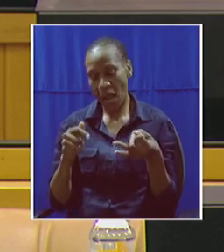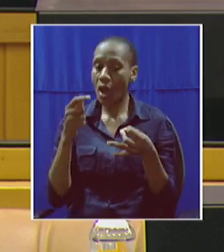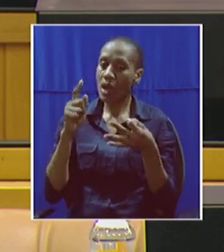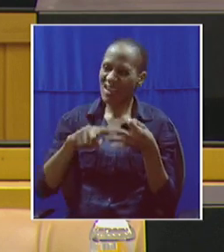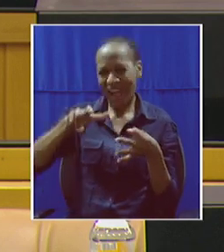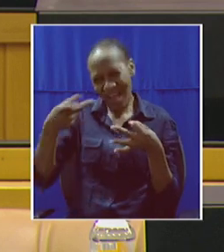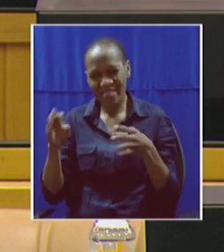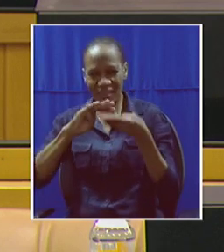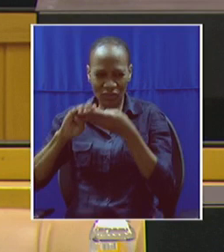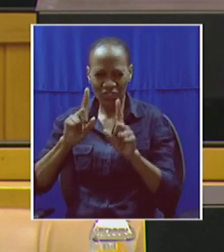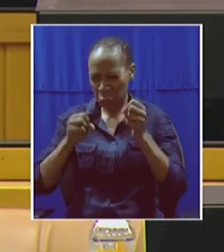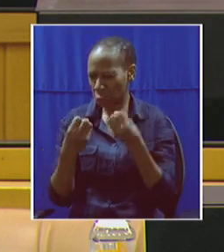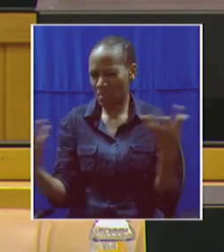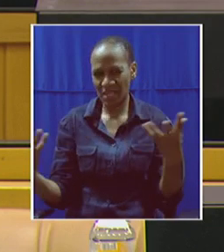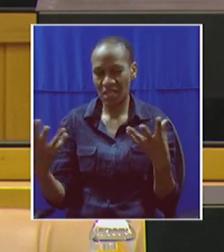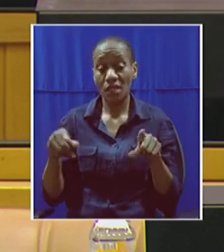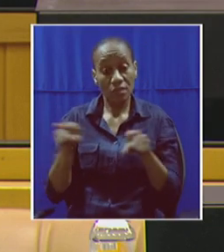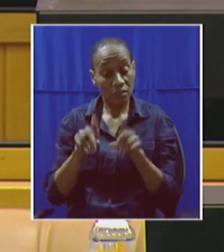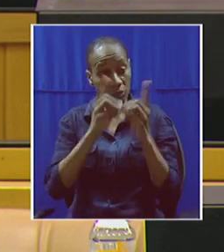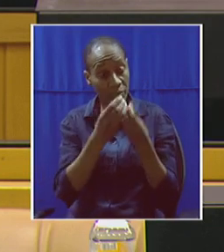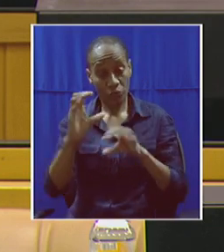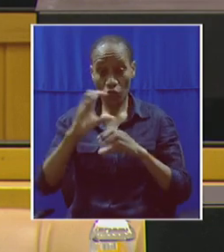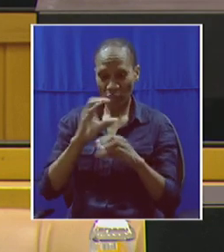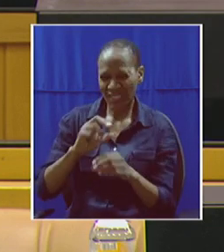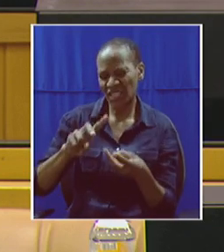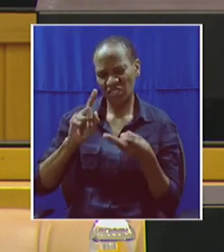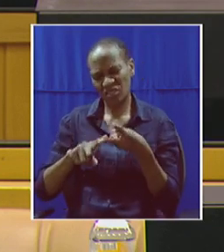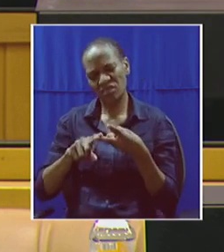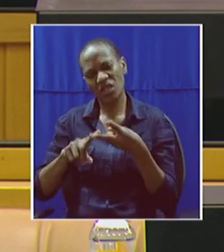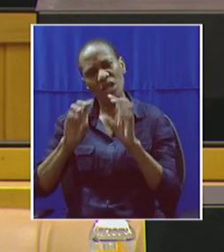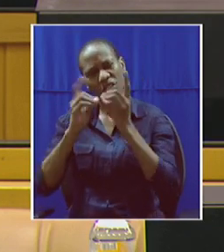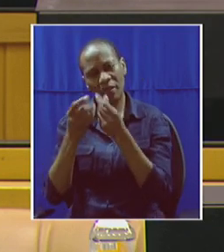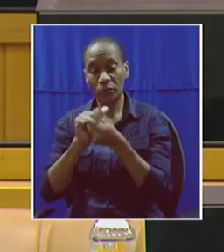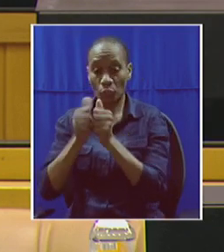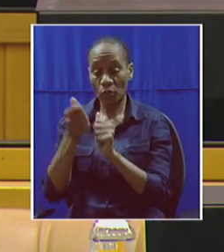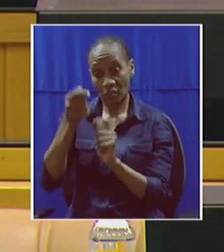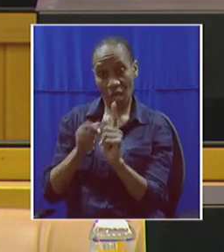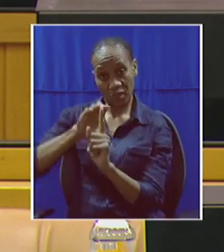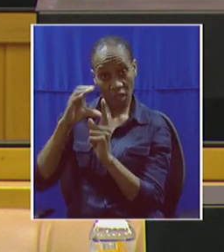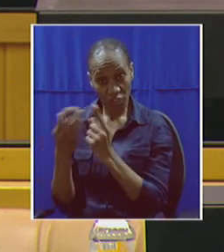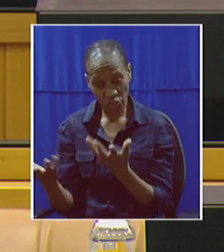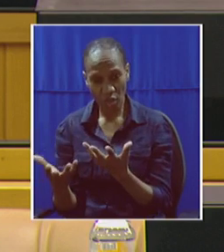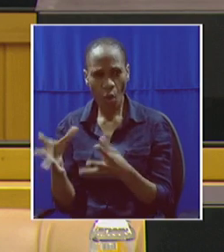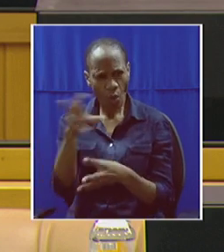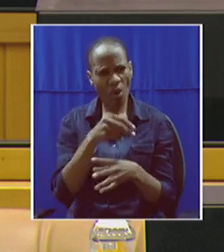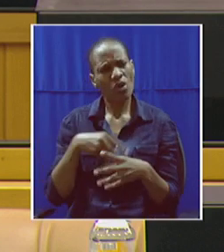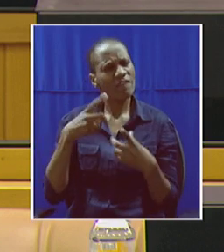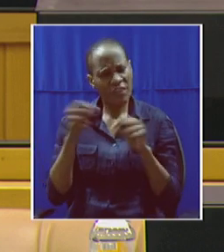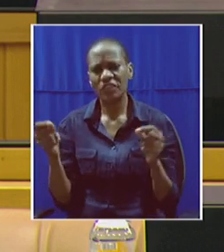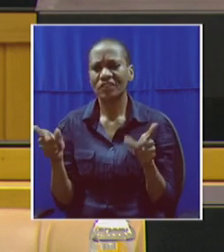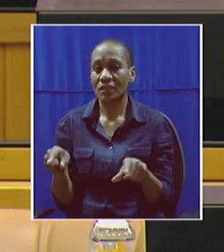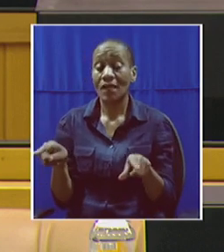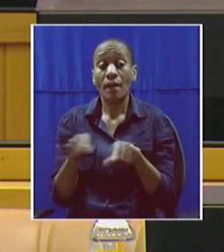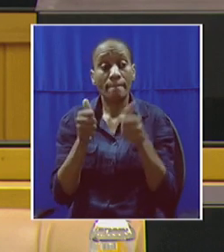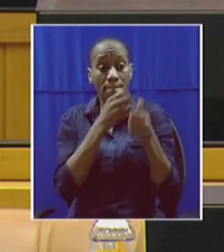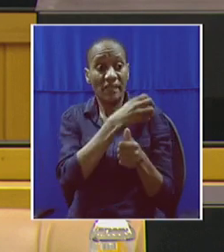department of communications but together with the Department of sports arts and culture and there was even an interministerial